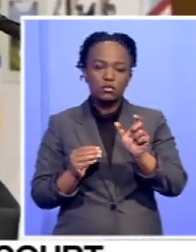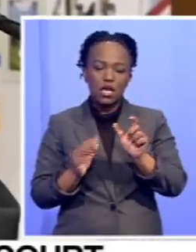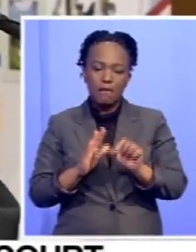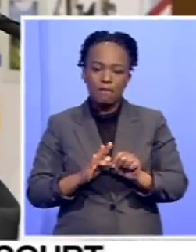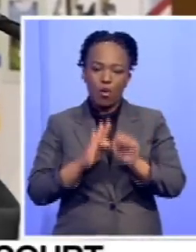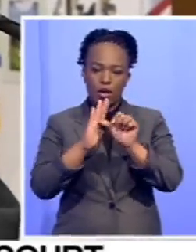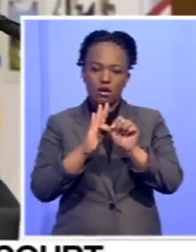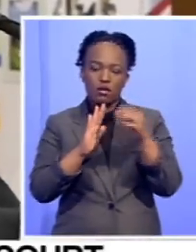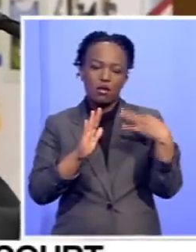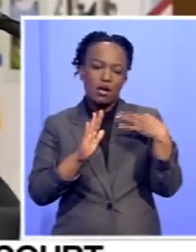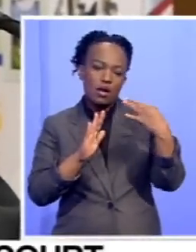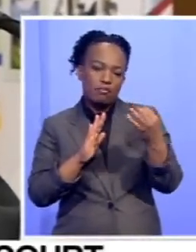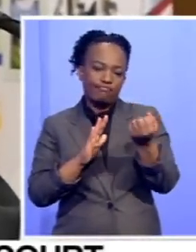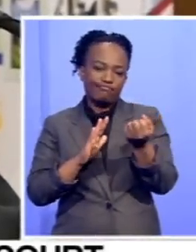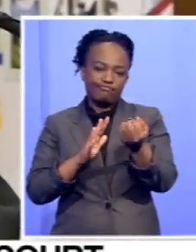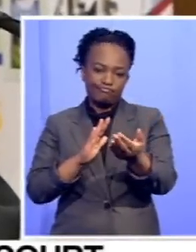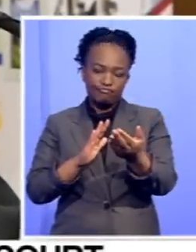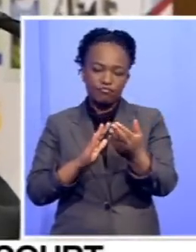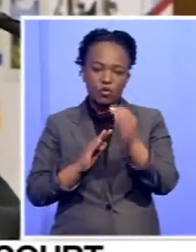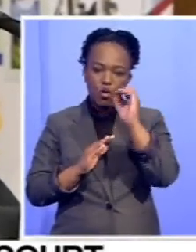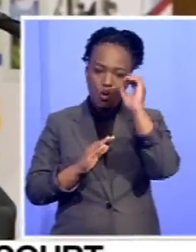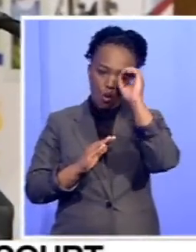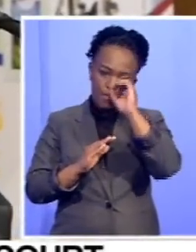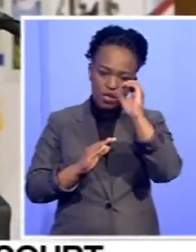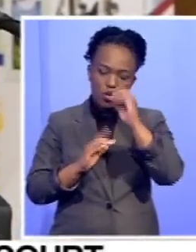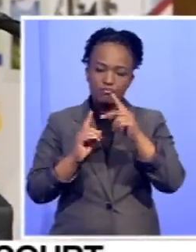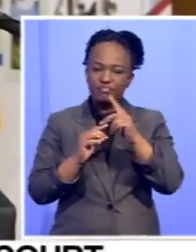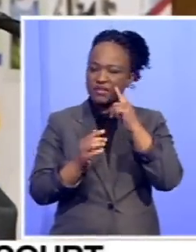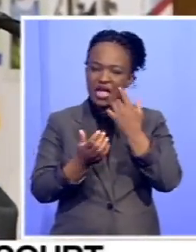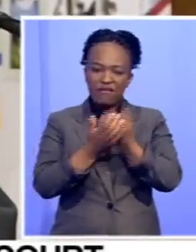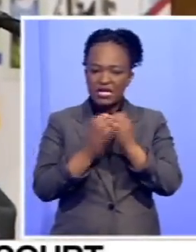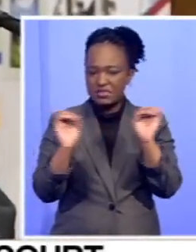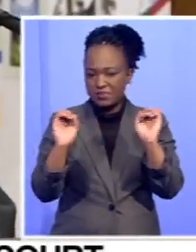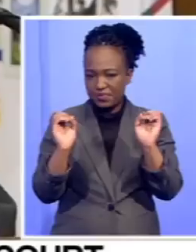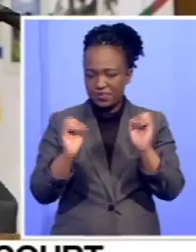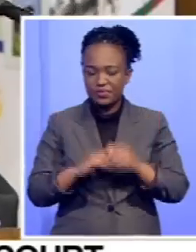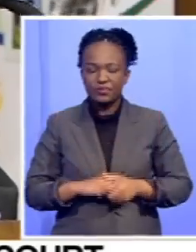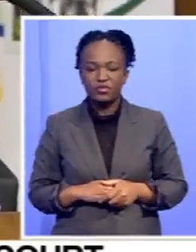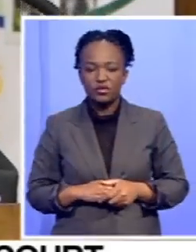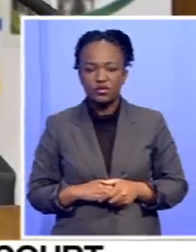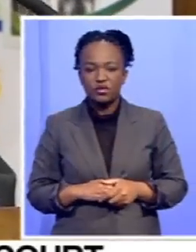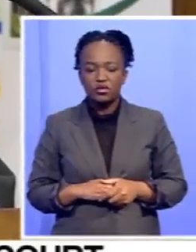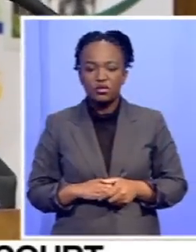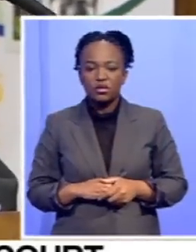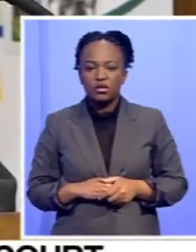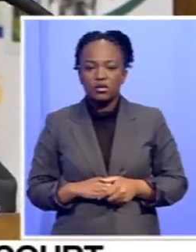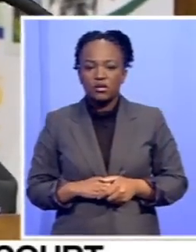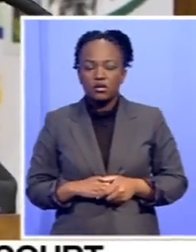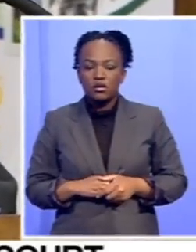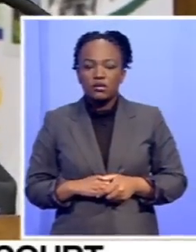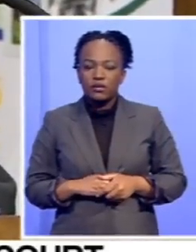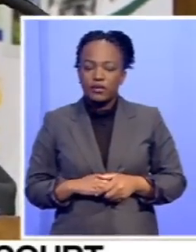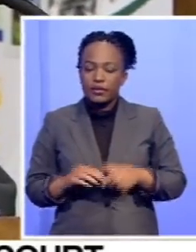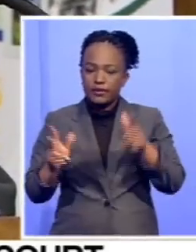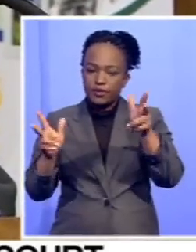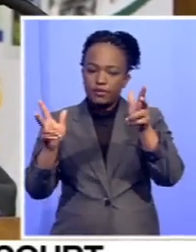this application, namely opinion, no evidence, may. In determining the interpretation of these words, it is